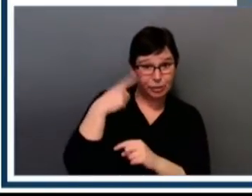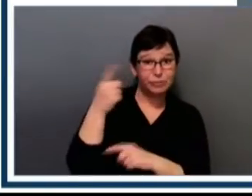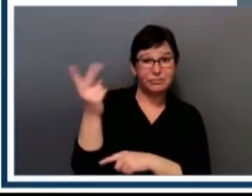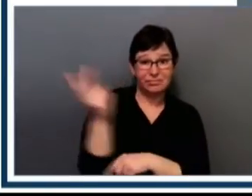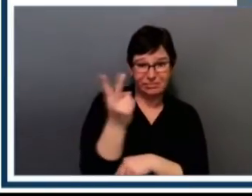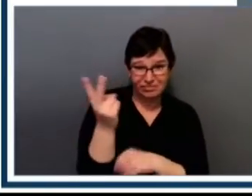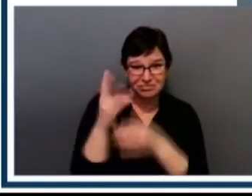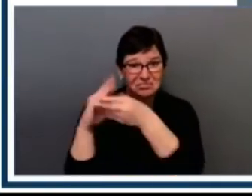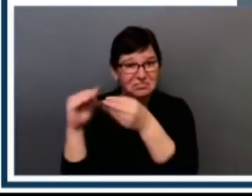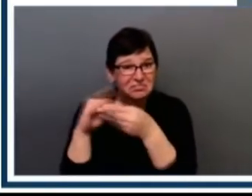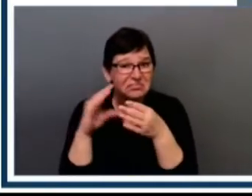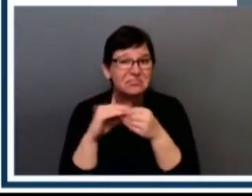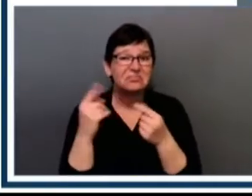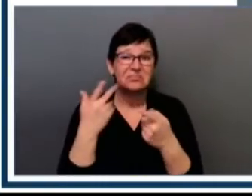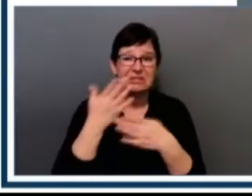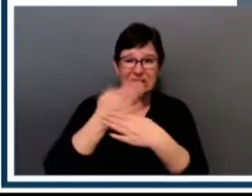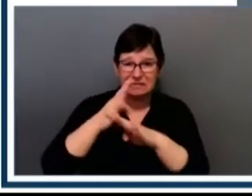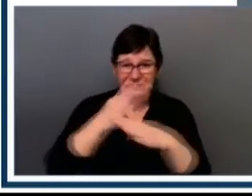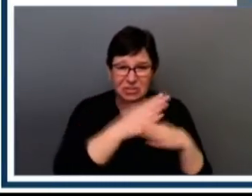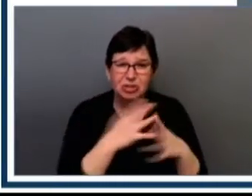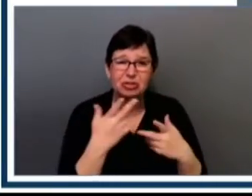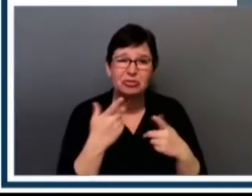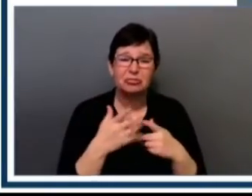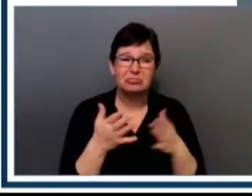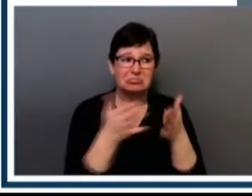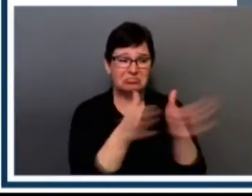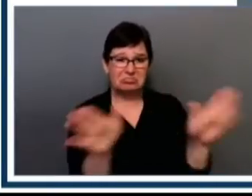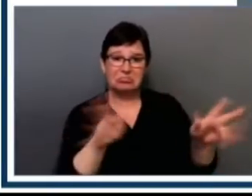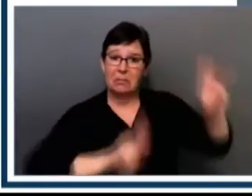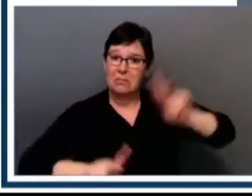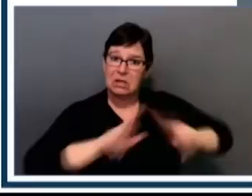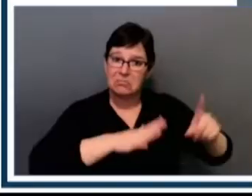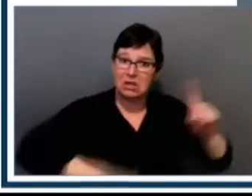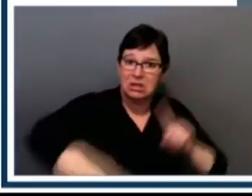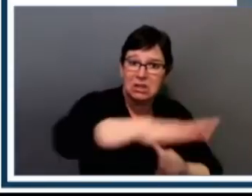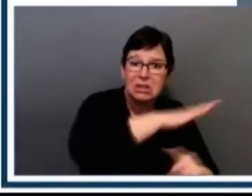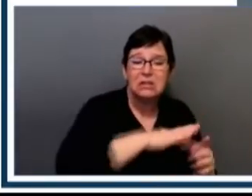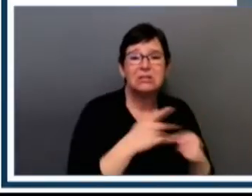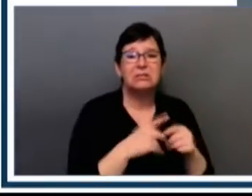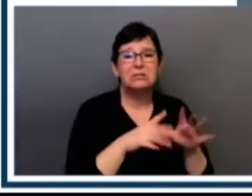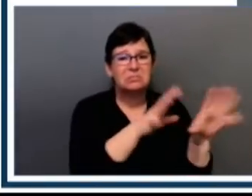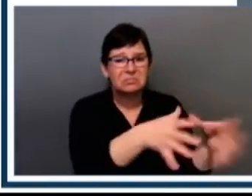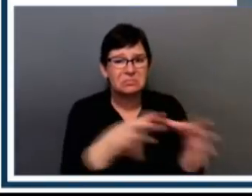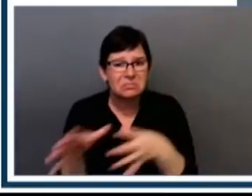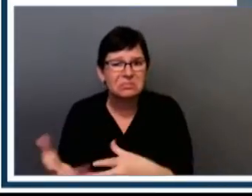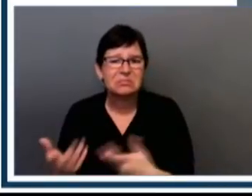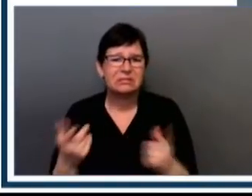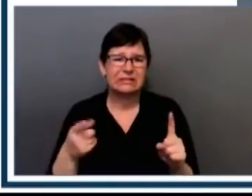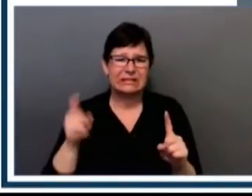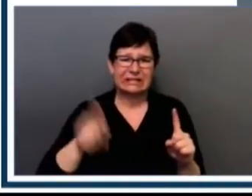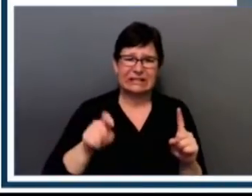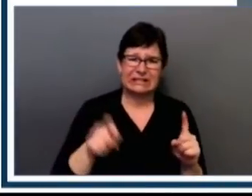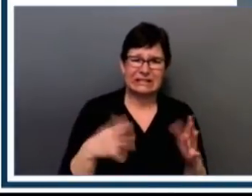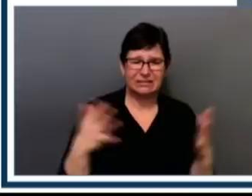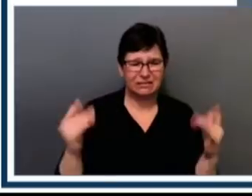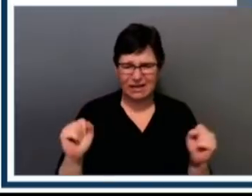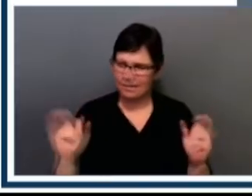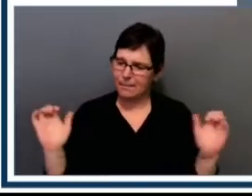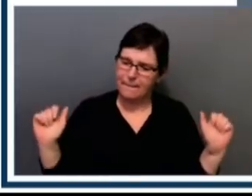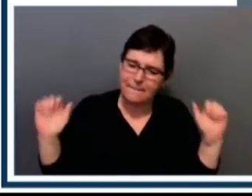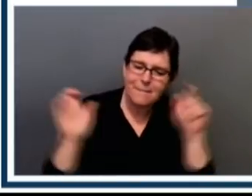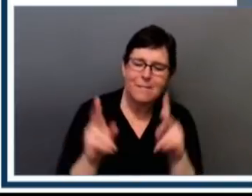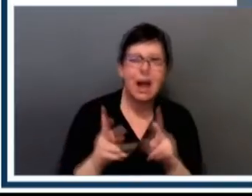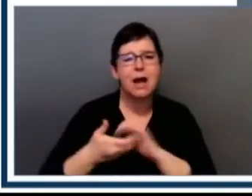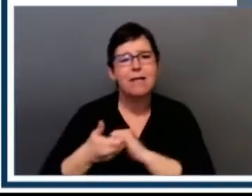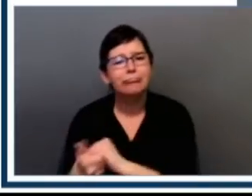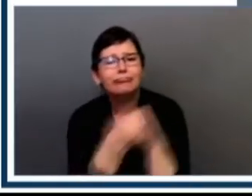the Nova Scotia that we were. How do you think that happens? Are you confident that will happen, or is there damage from COVID opinions, I